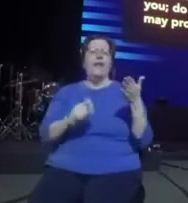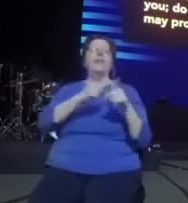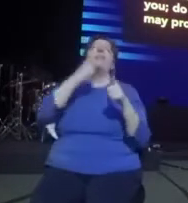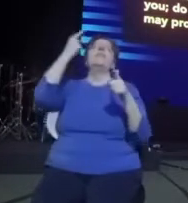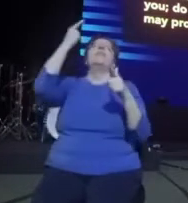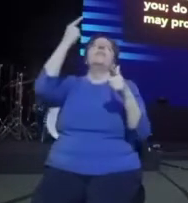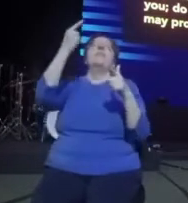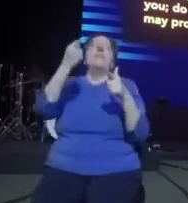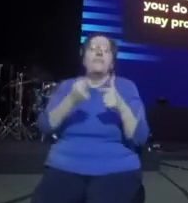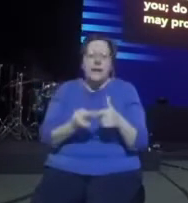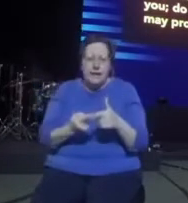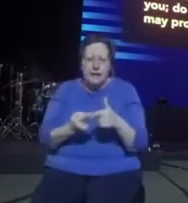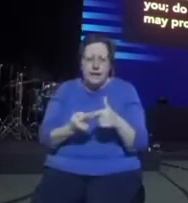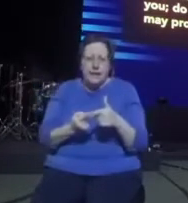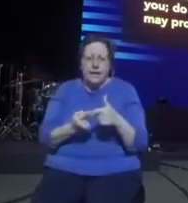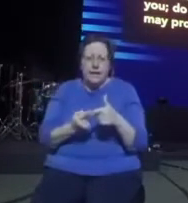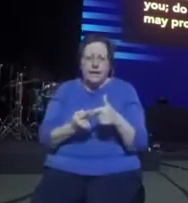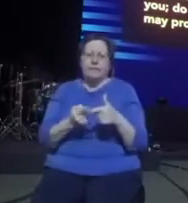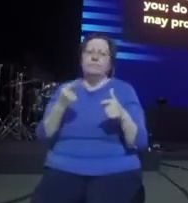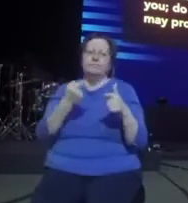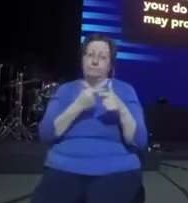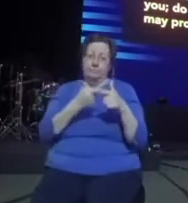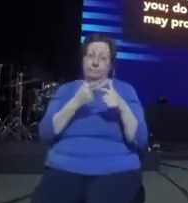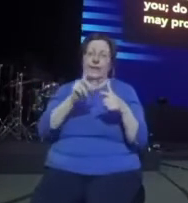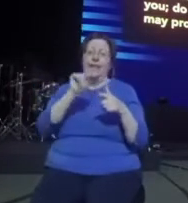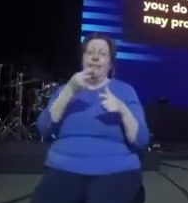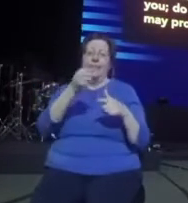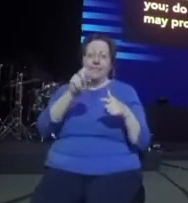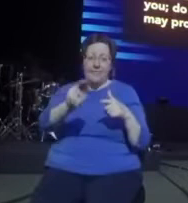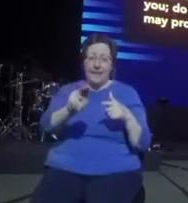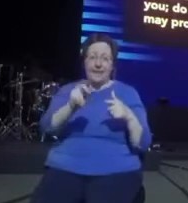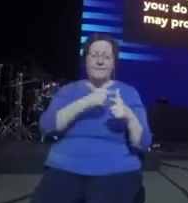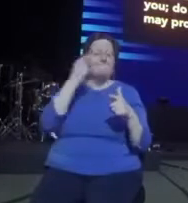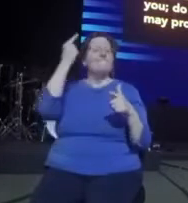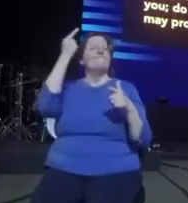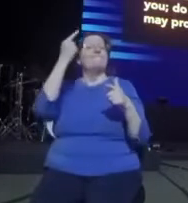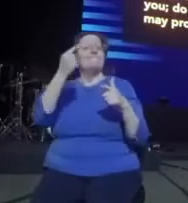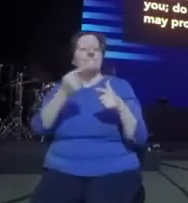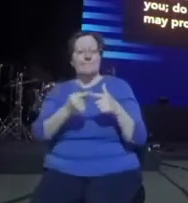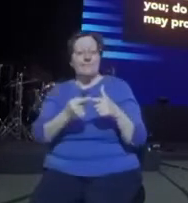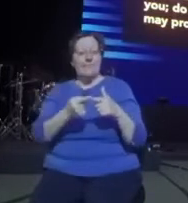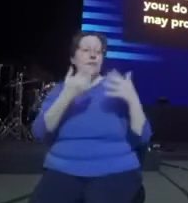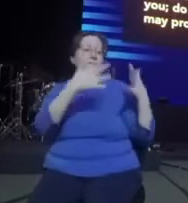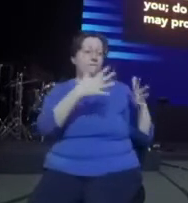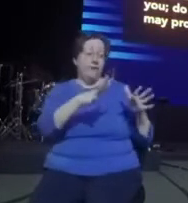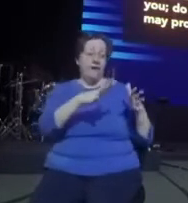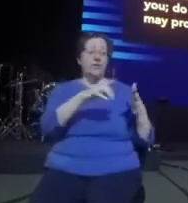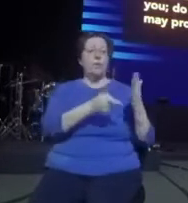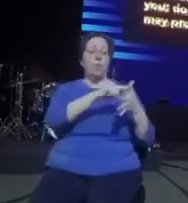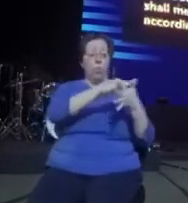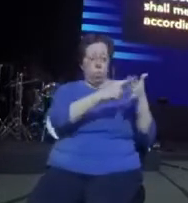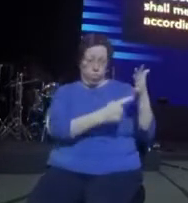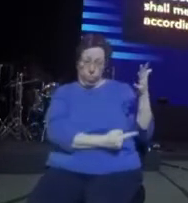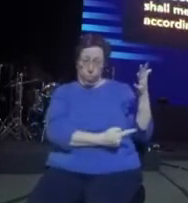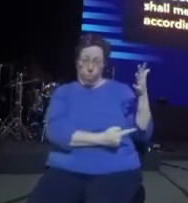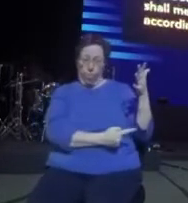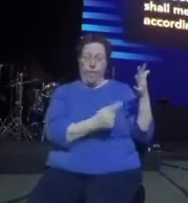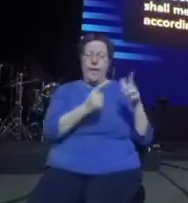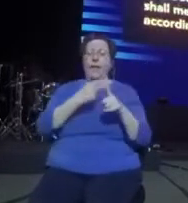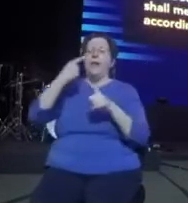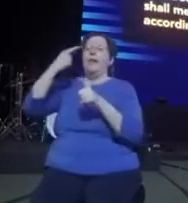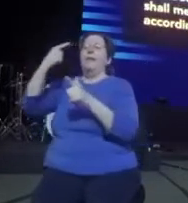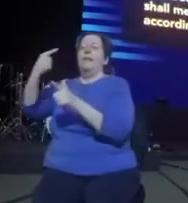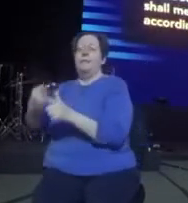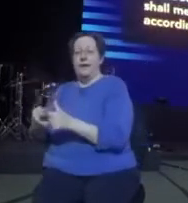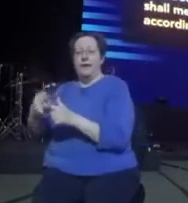then, see, here it is. Now listen to this. For then, in other words, it's not going to happen